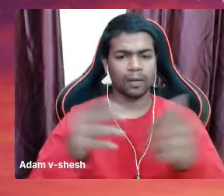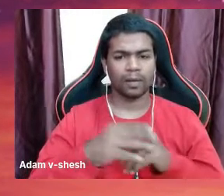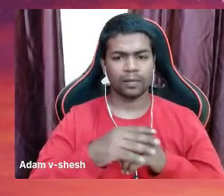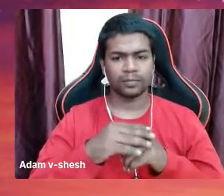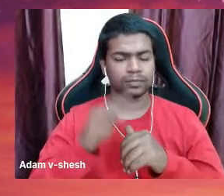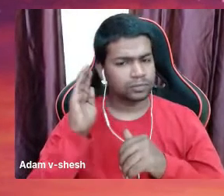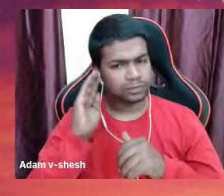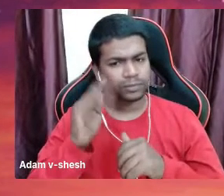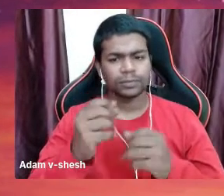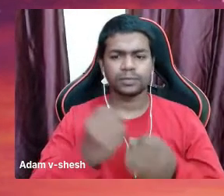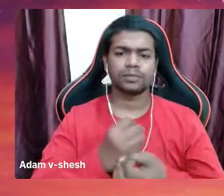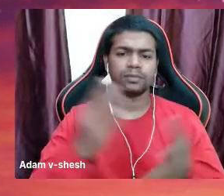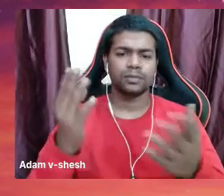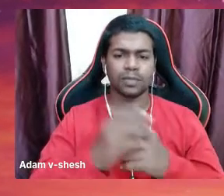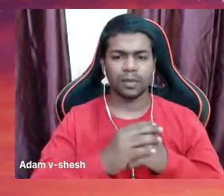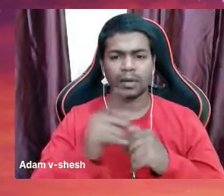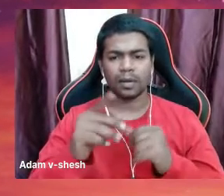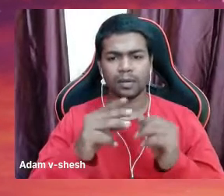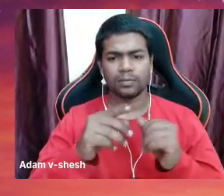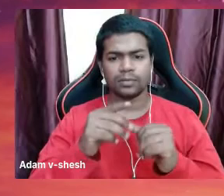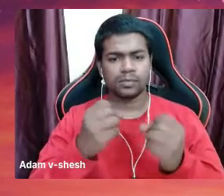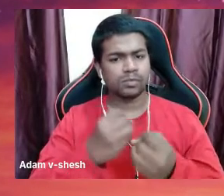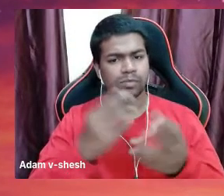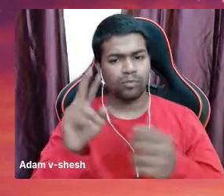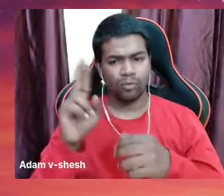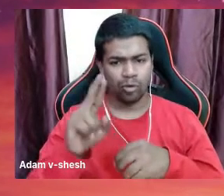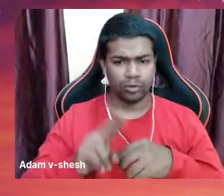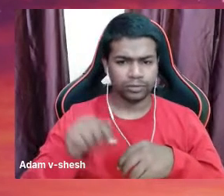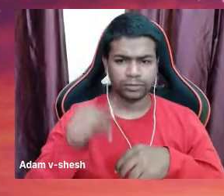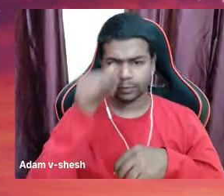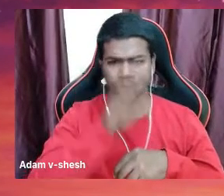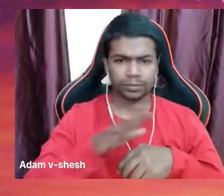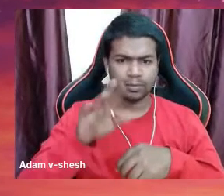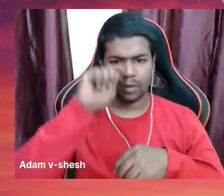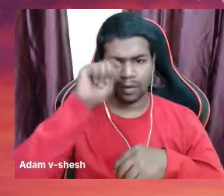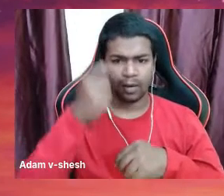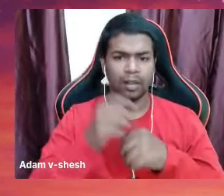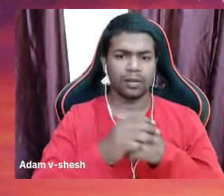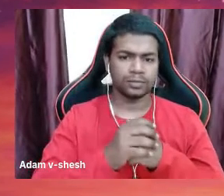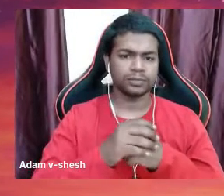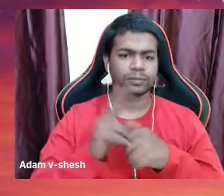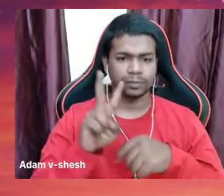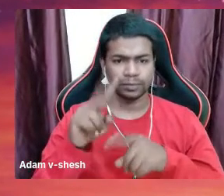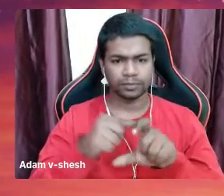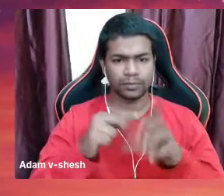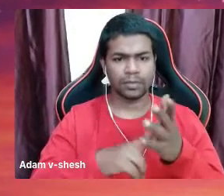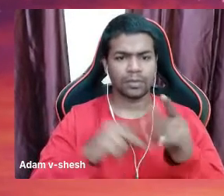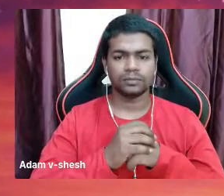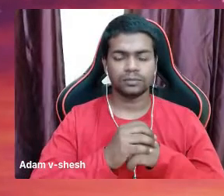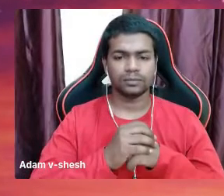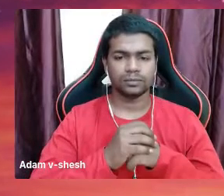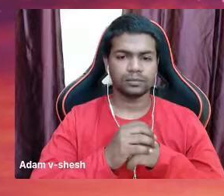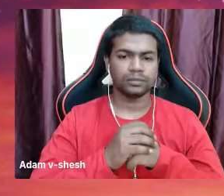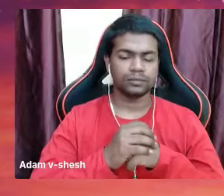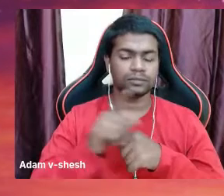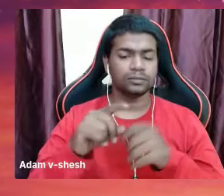now say is that most of the venture capital dollars in India today are still foreign venture capital backed.